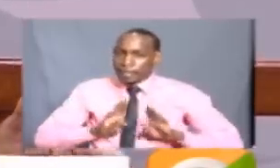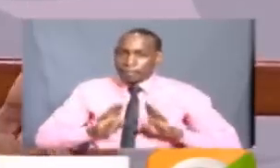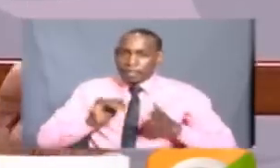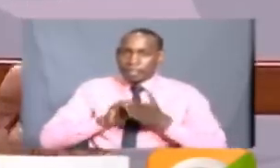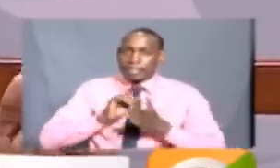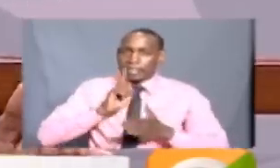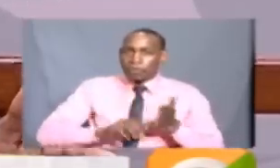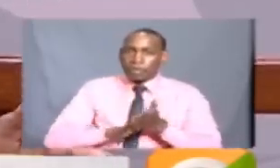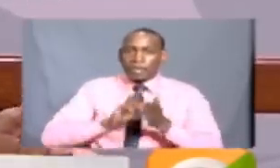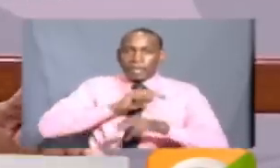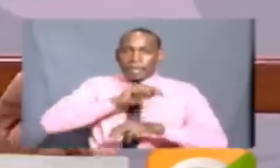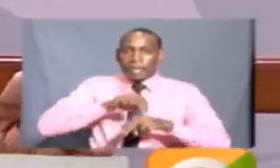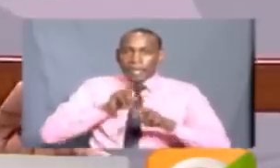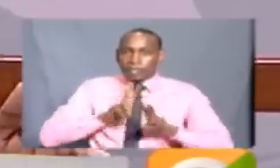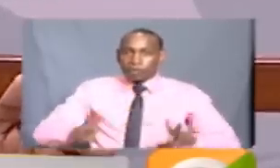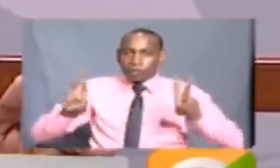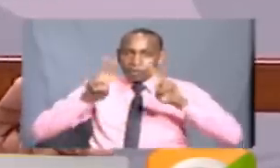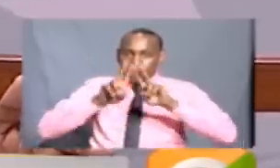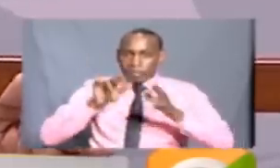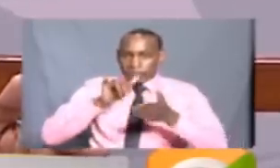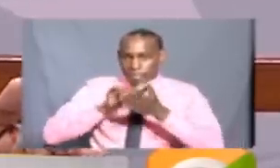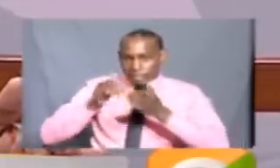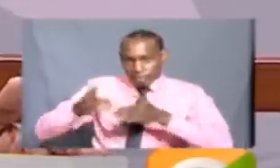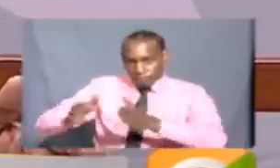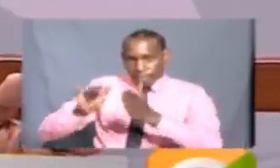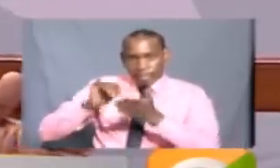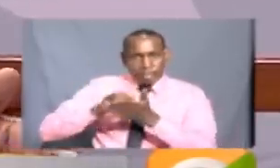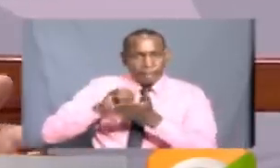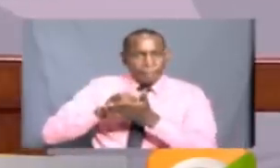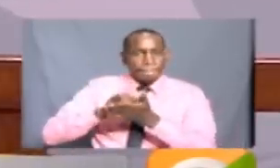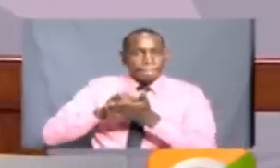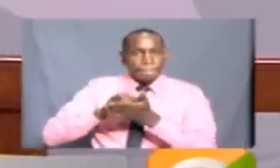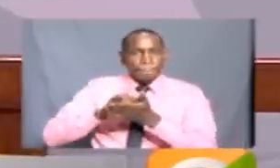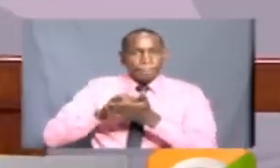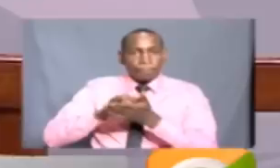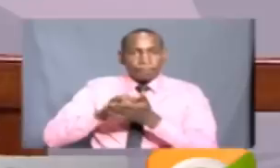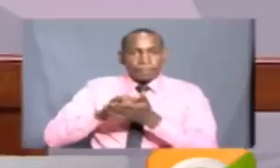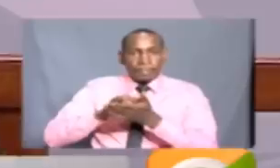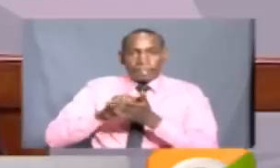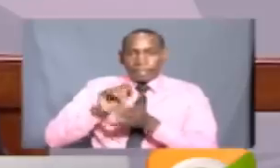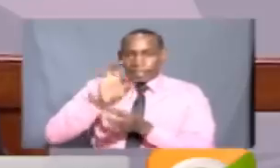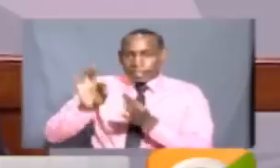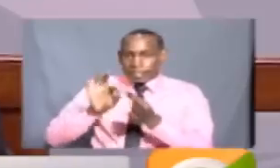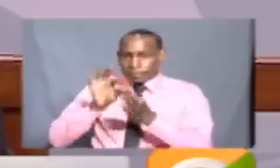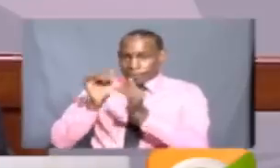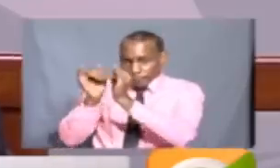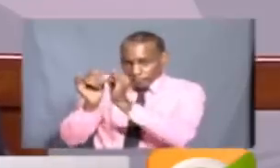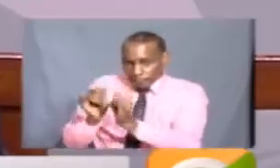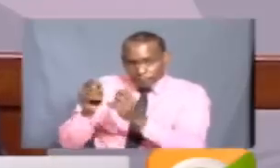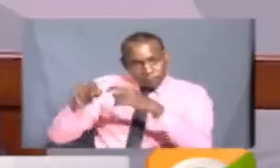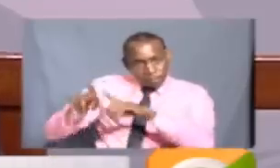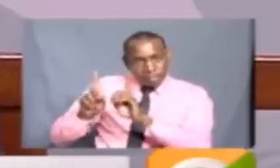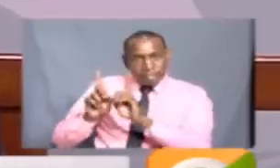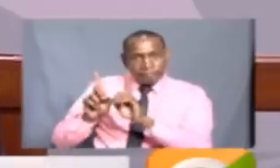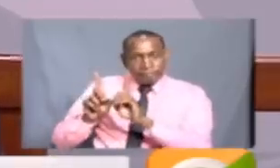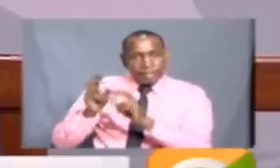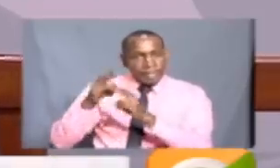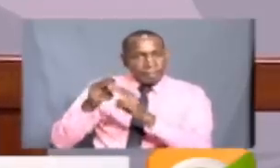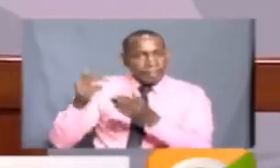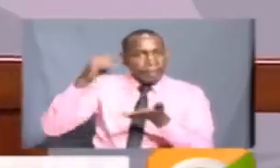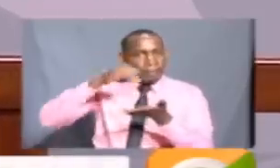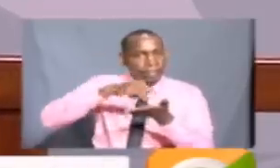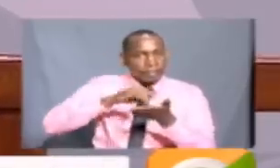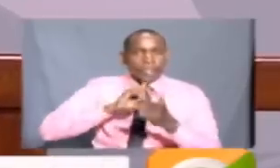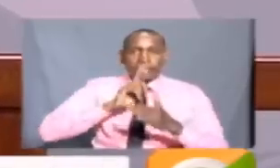about national values. This is the moral path that behooves the particular individual who is mentioned, who